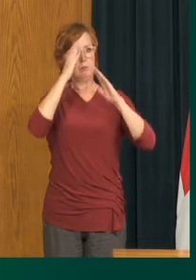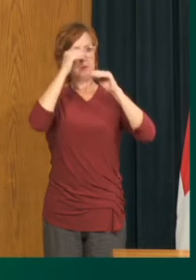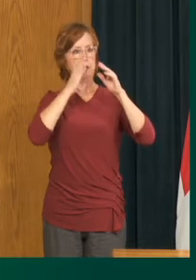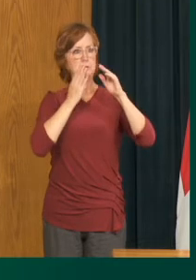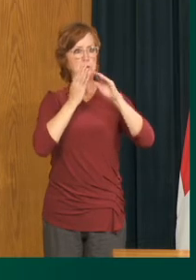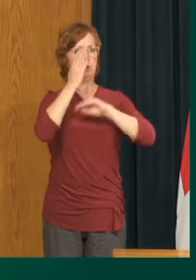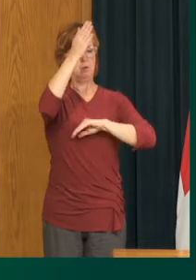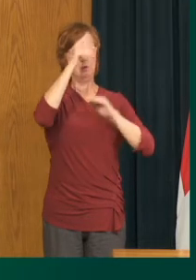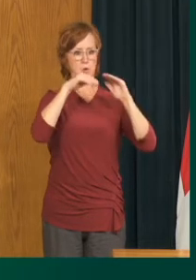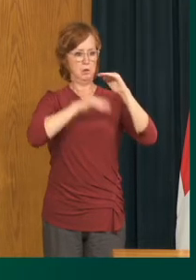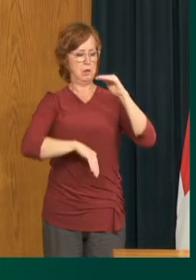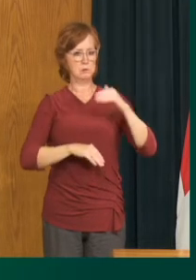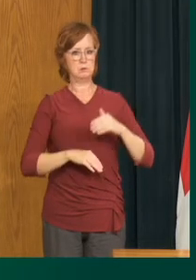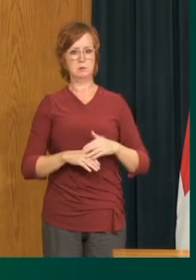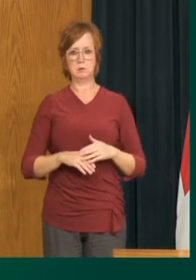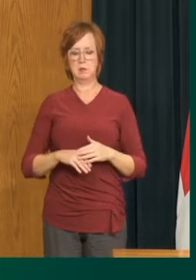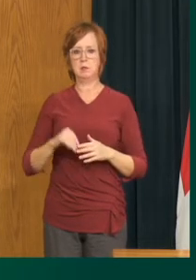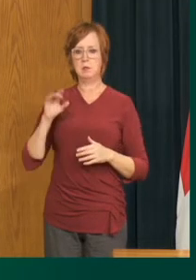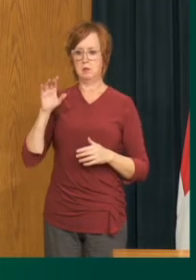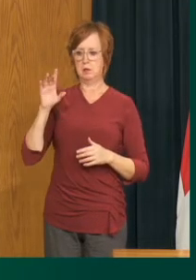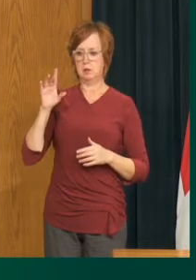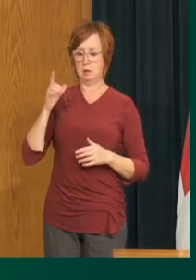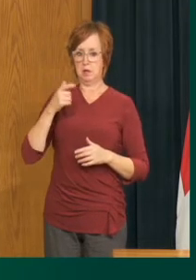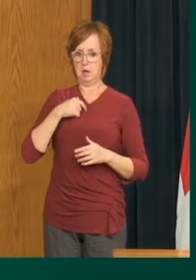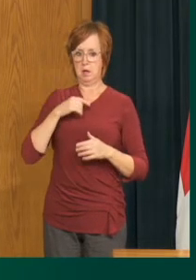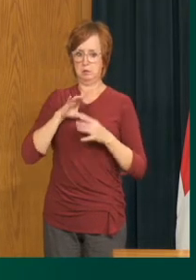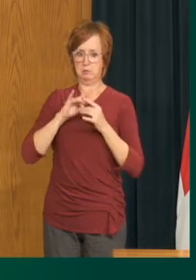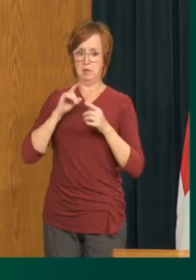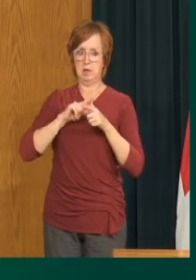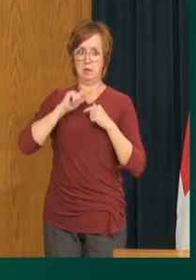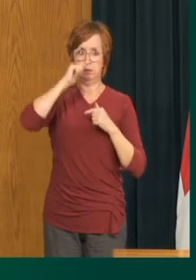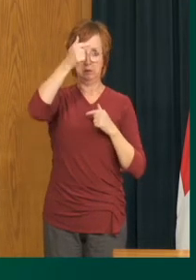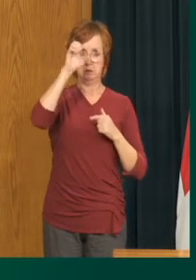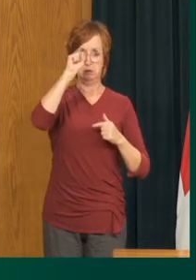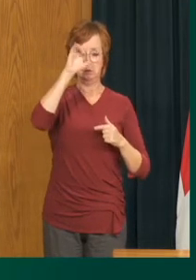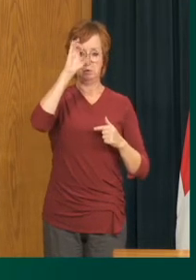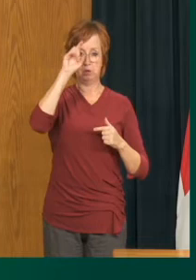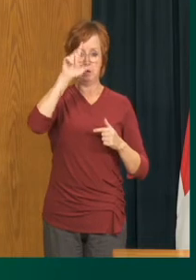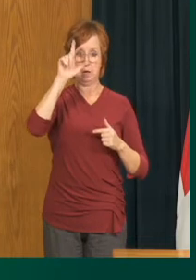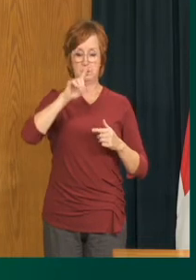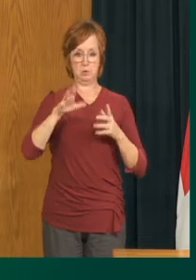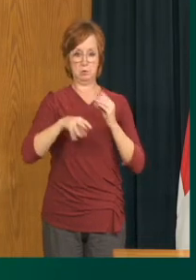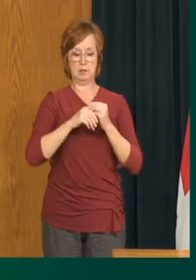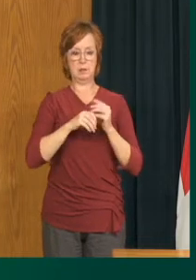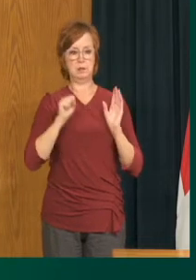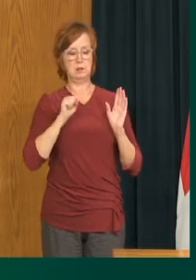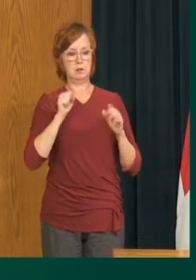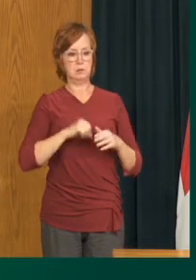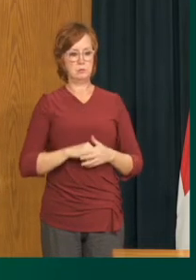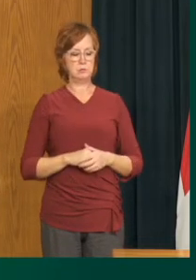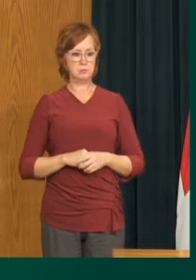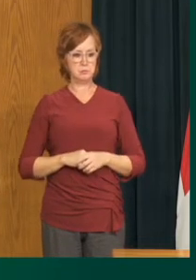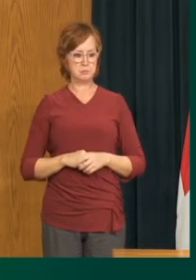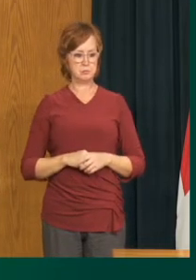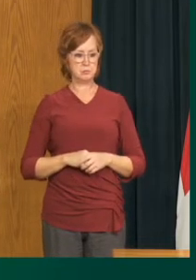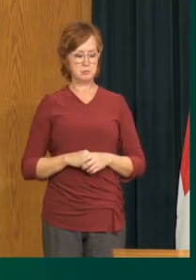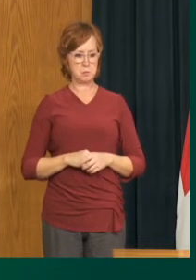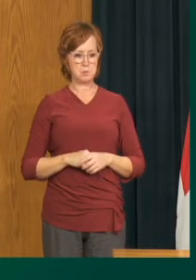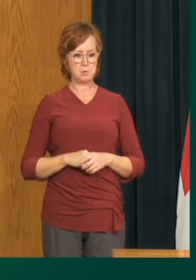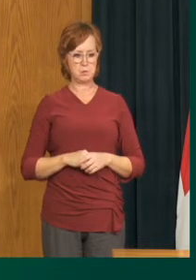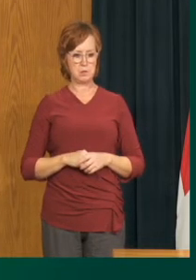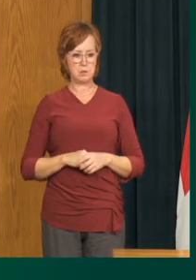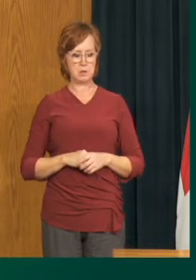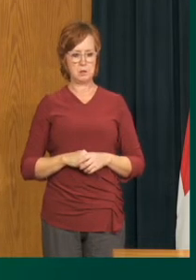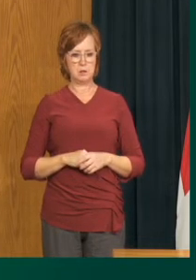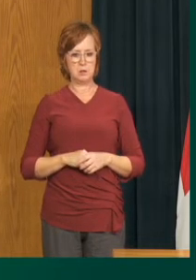Maybe I can go ahead. maybe make a comment, and Scott, you could add. I think this was really a form of assurance testing. I think 3 weeks ago,